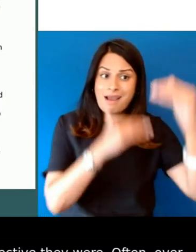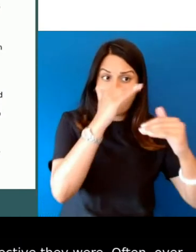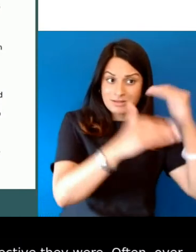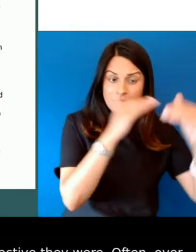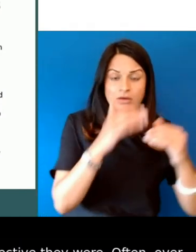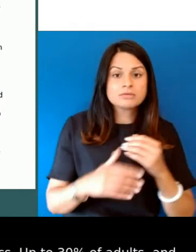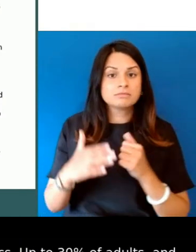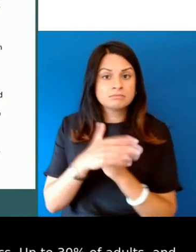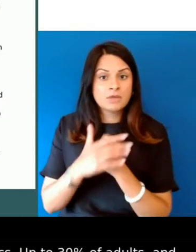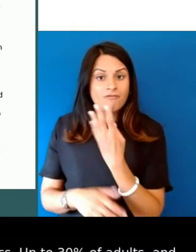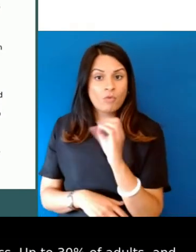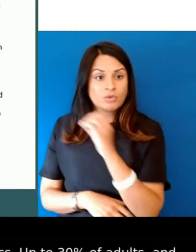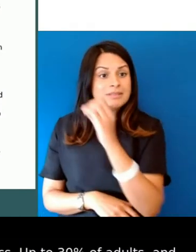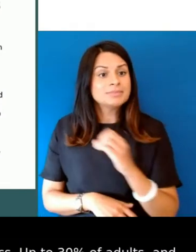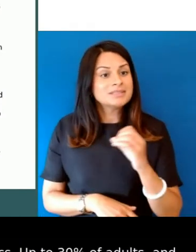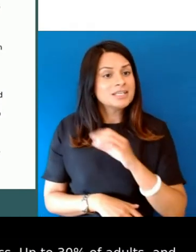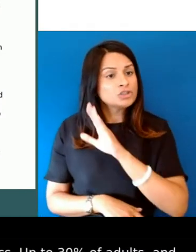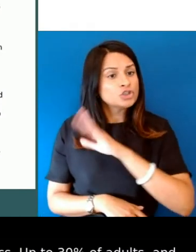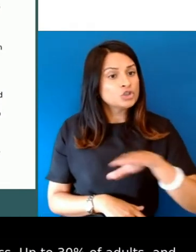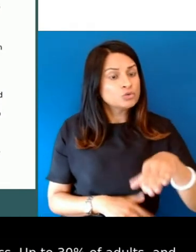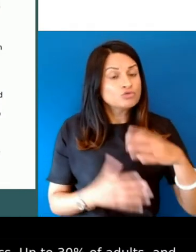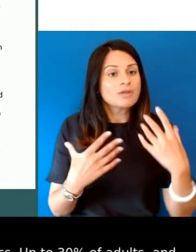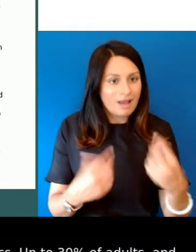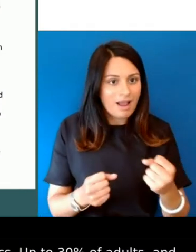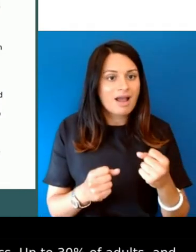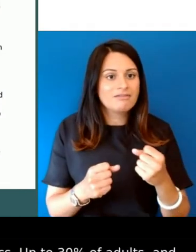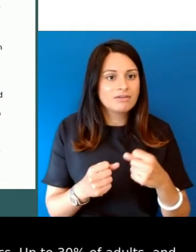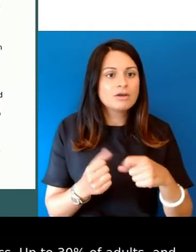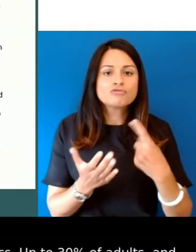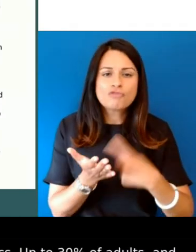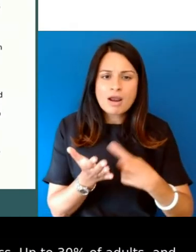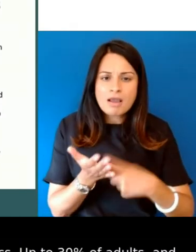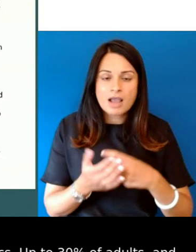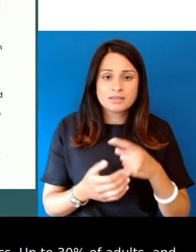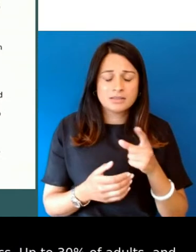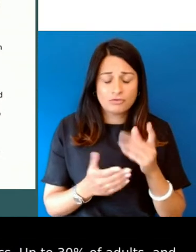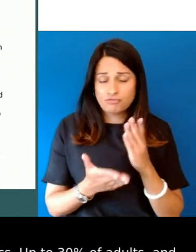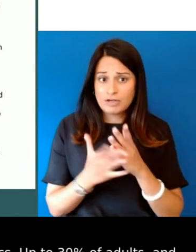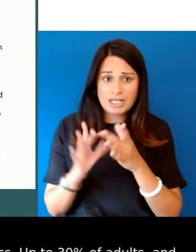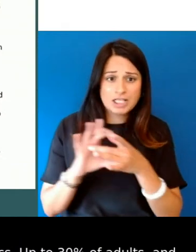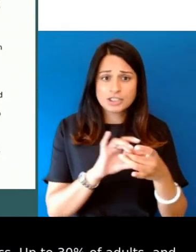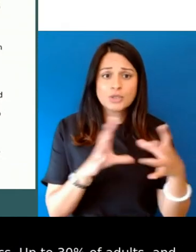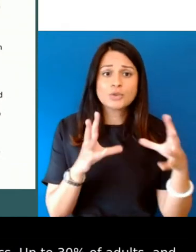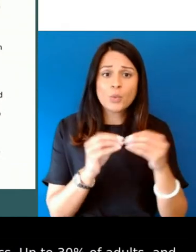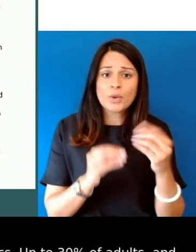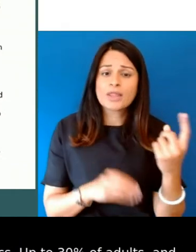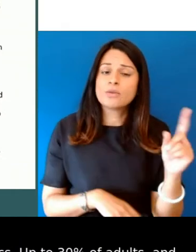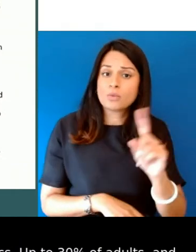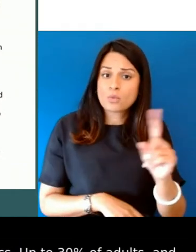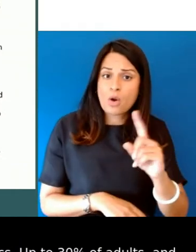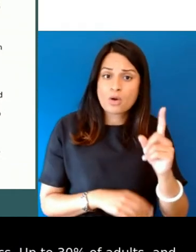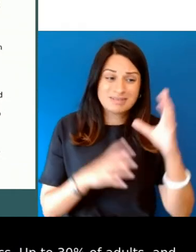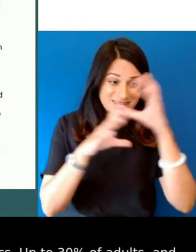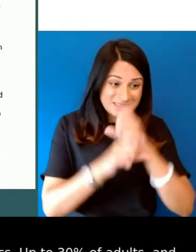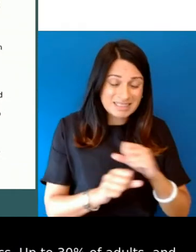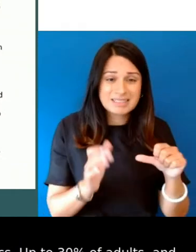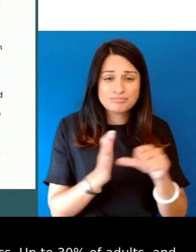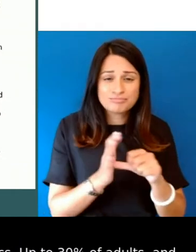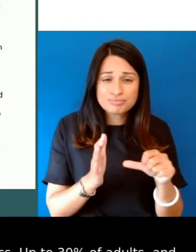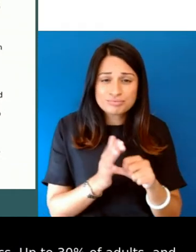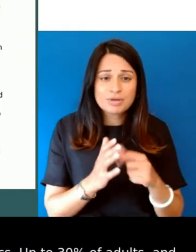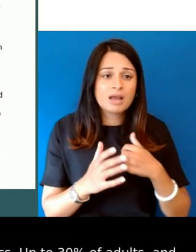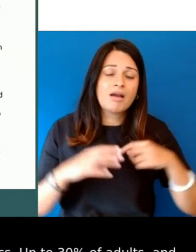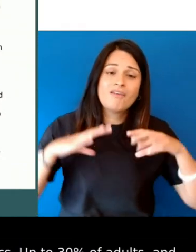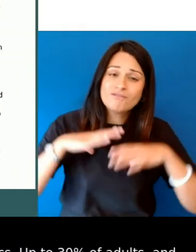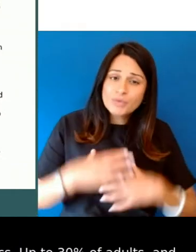children have allergic rhinitis and there's a huge association like i said earlier with sleep problems leading to fatigue